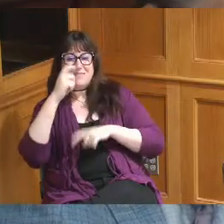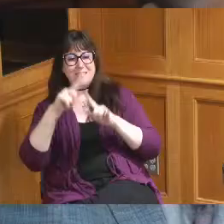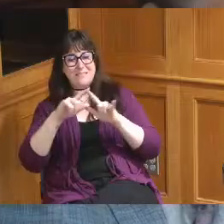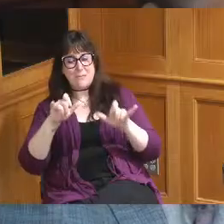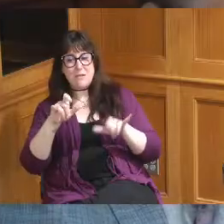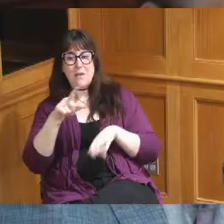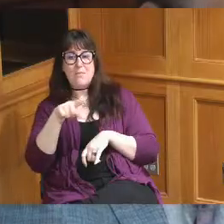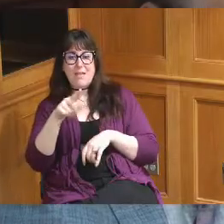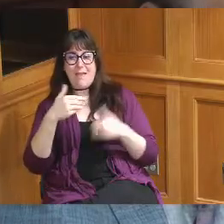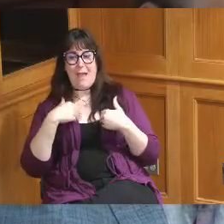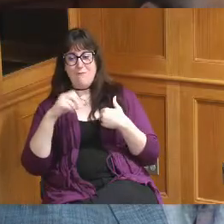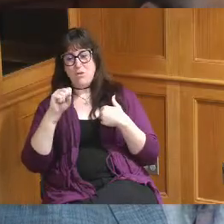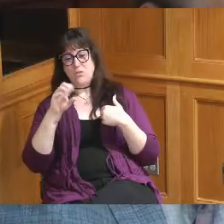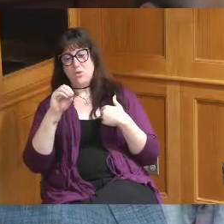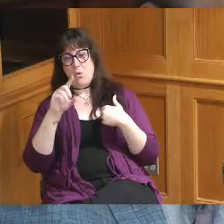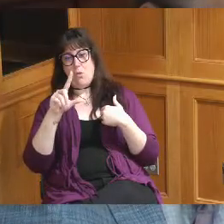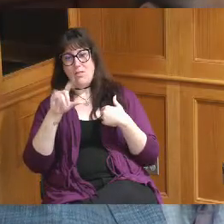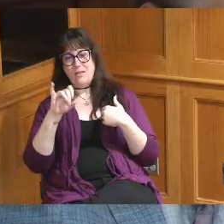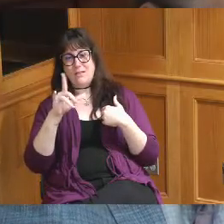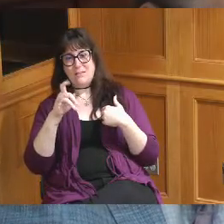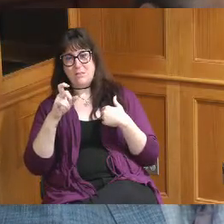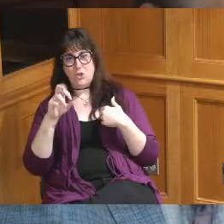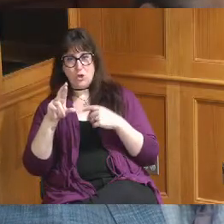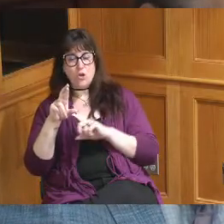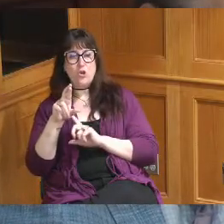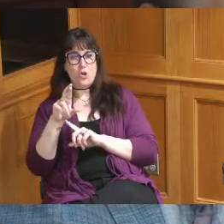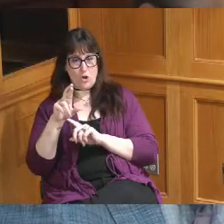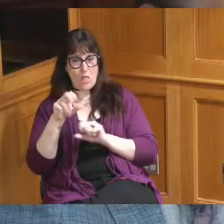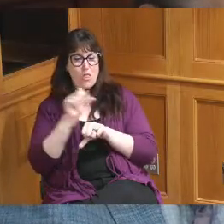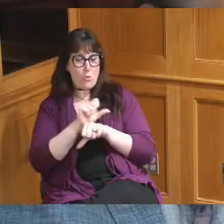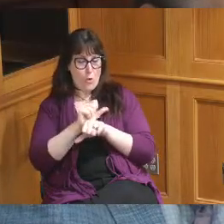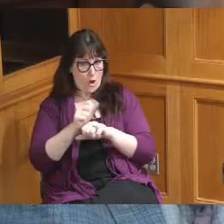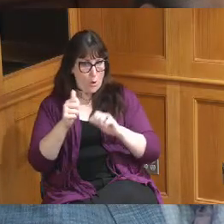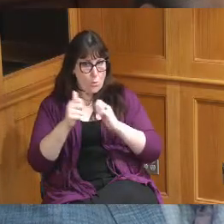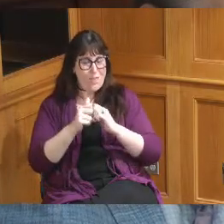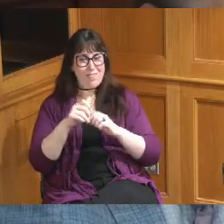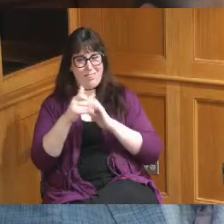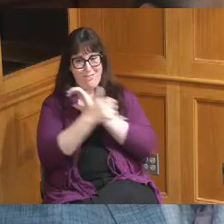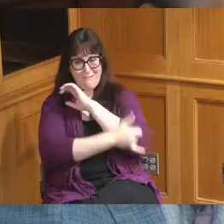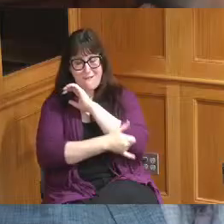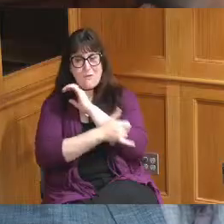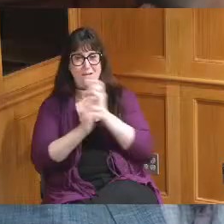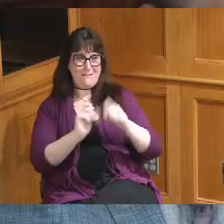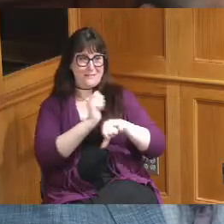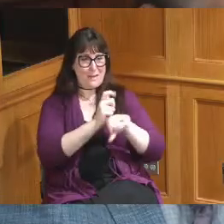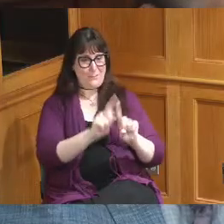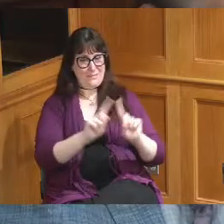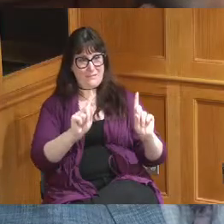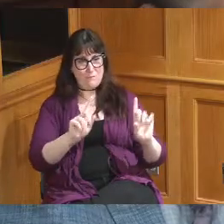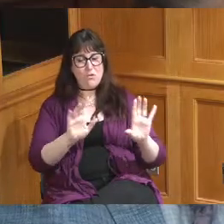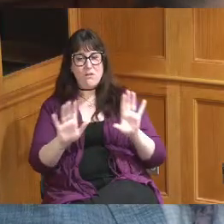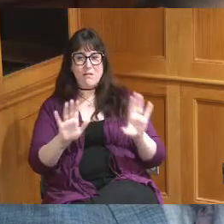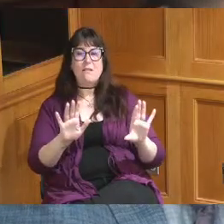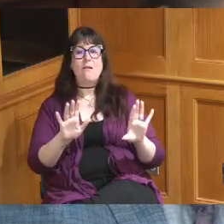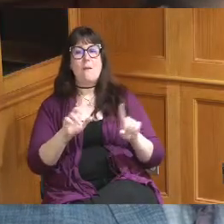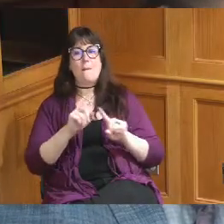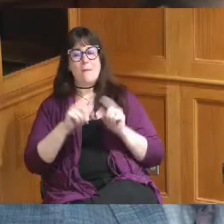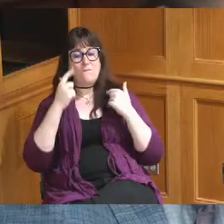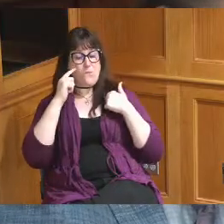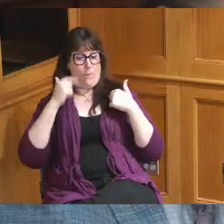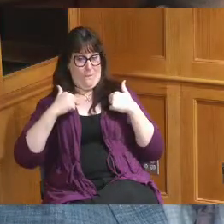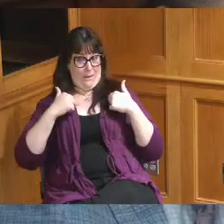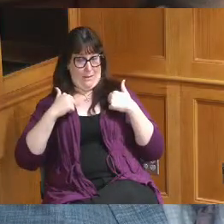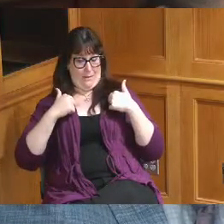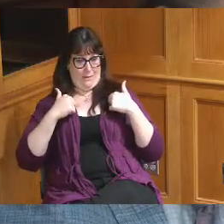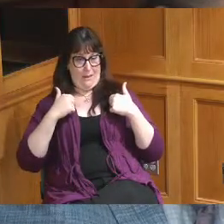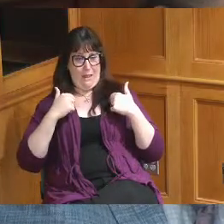a solicitor, and they're working. The county is set up a little bit different, and I think for me, I've been trying to think. I